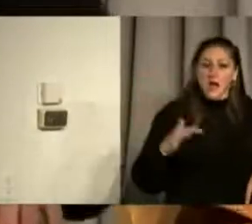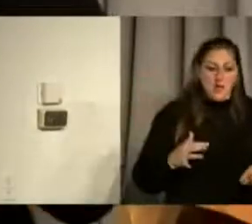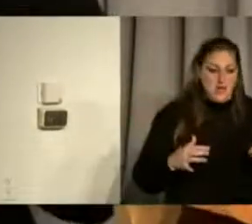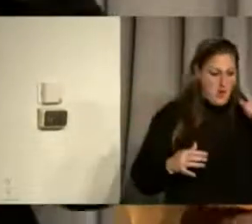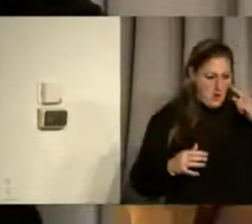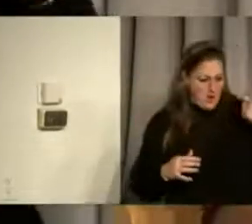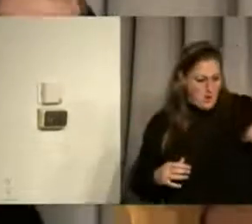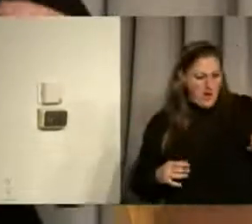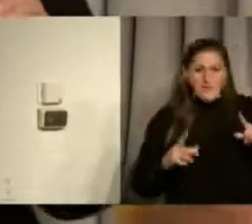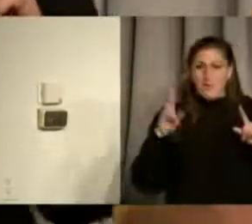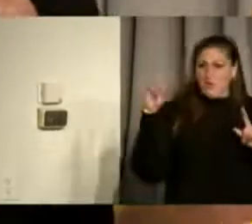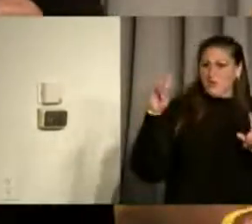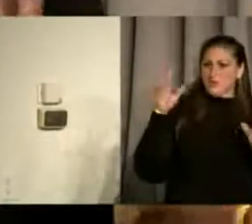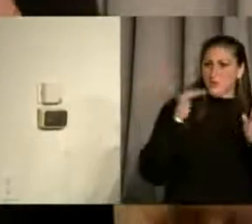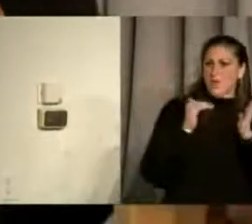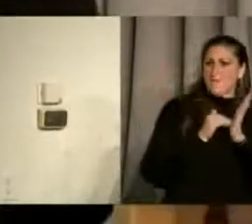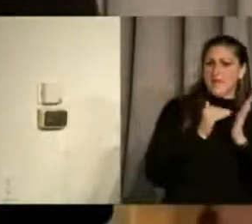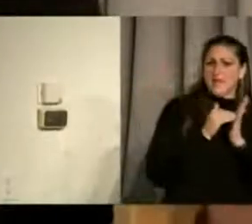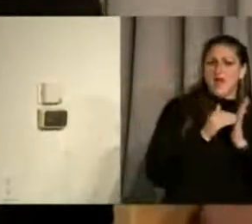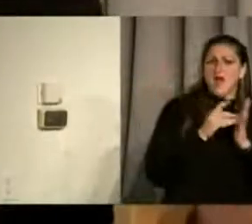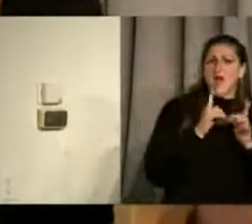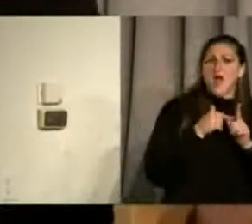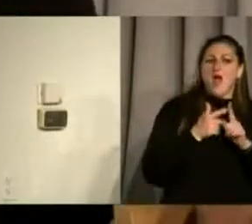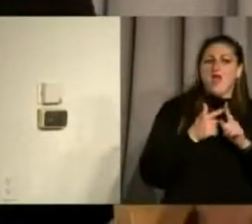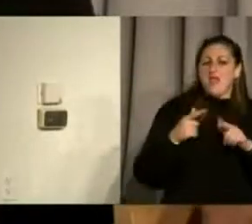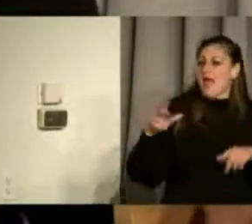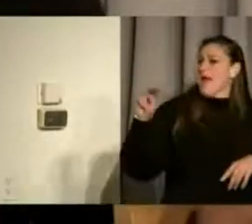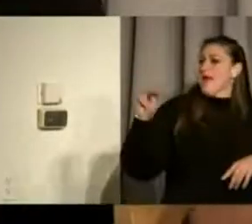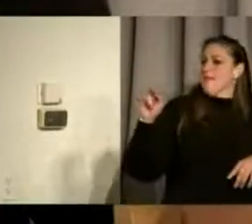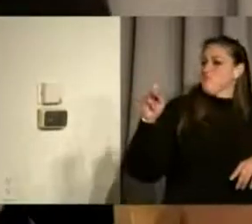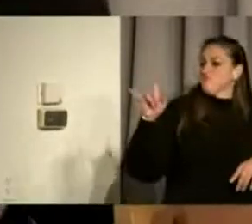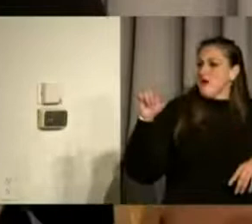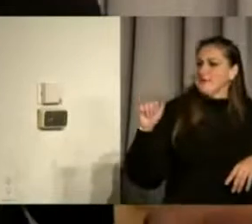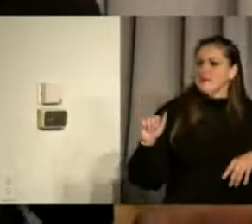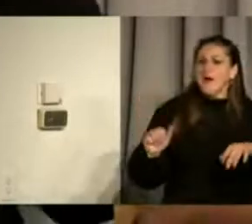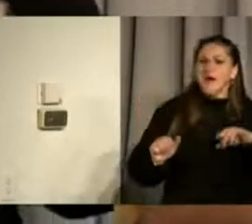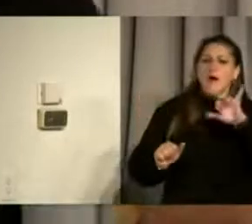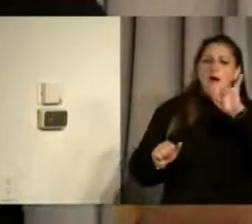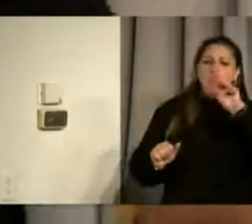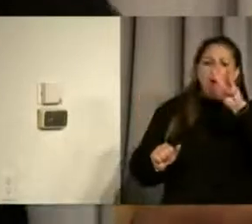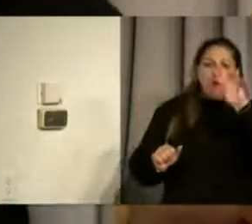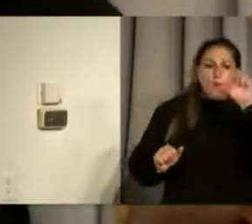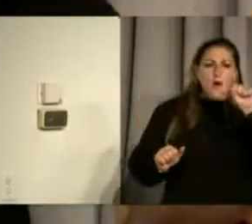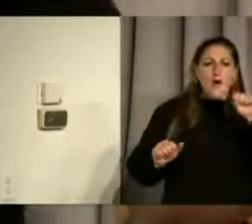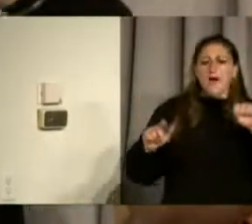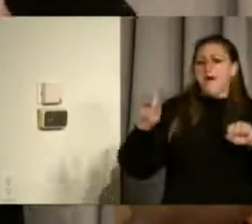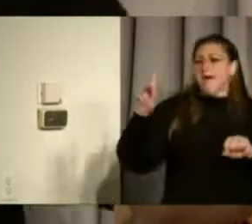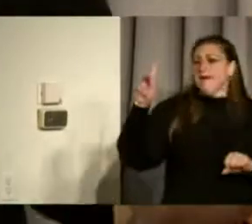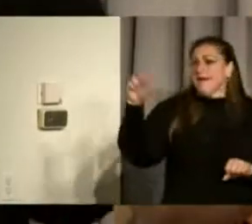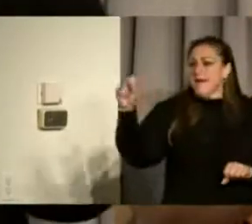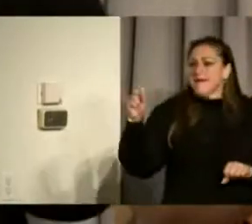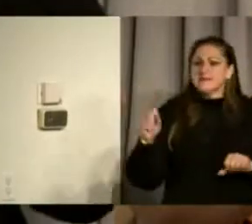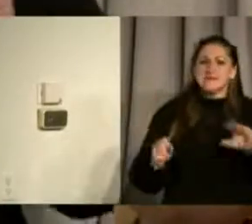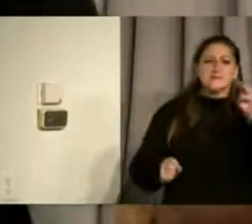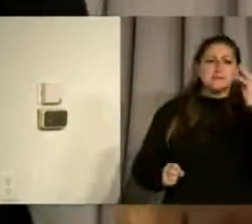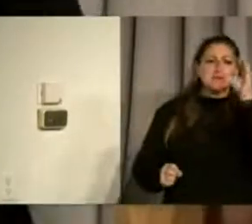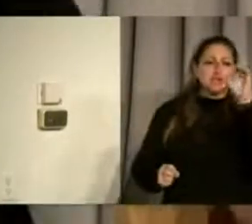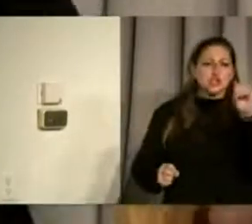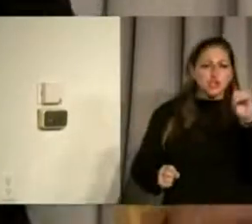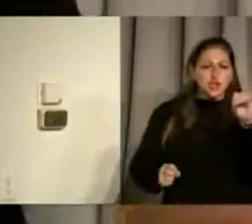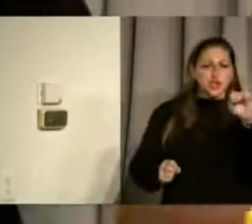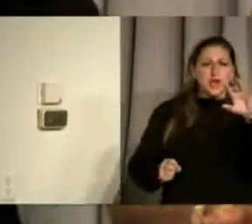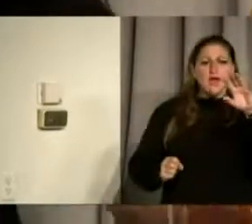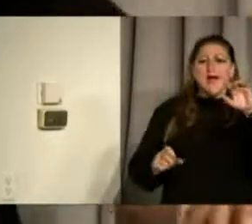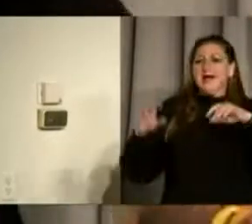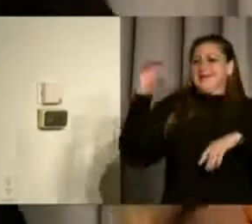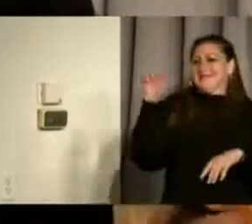to 2 million of us in the Nebraska, Iowa, Kansas, Missouri, South